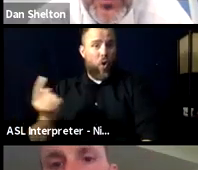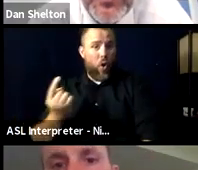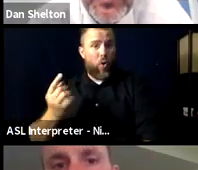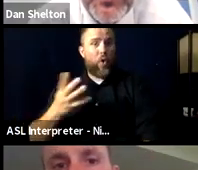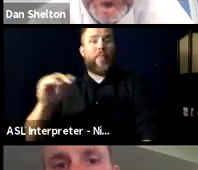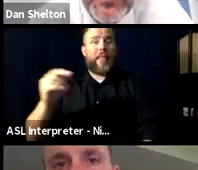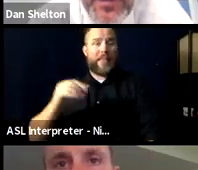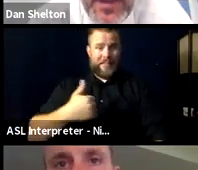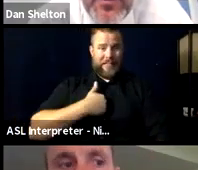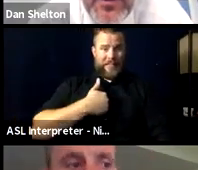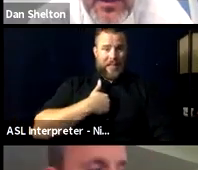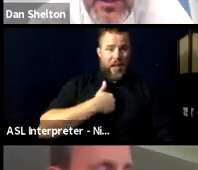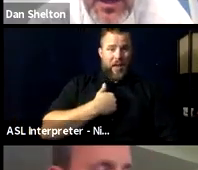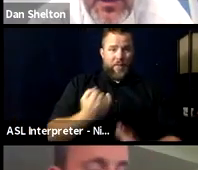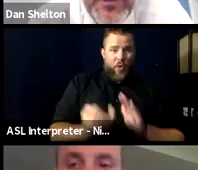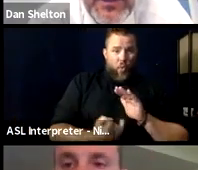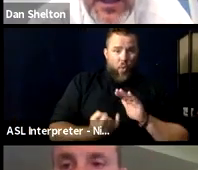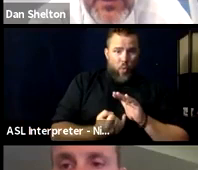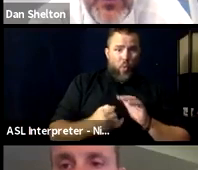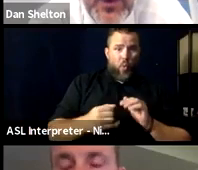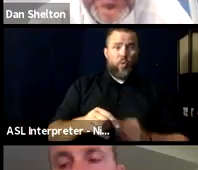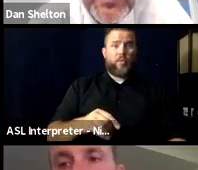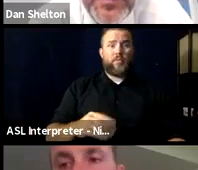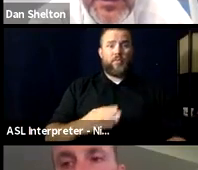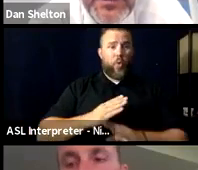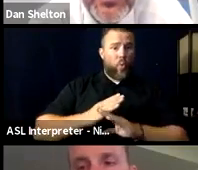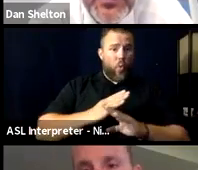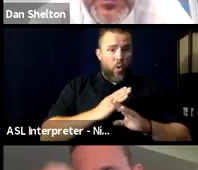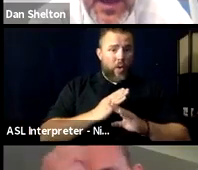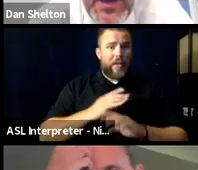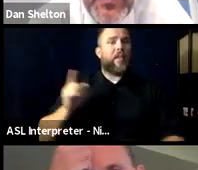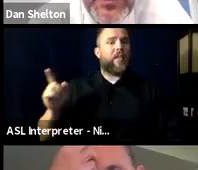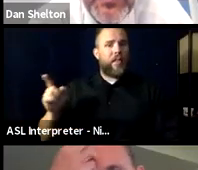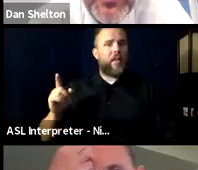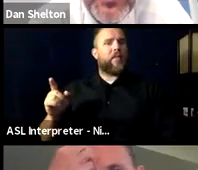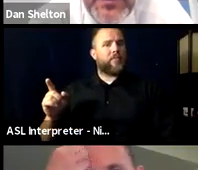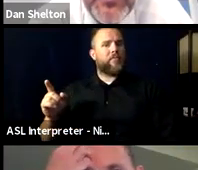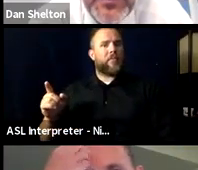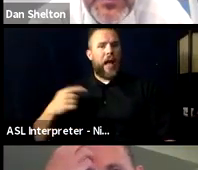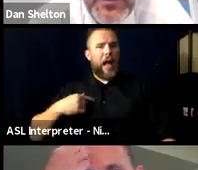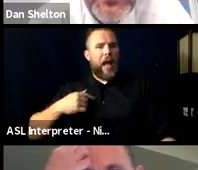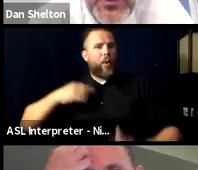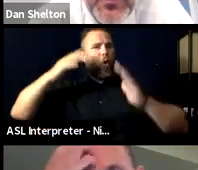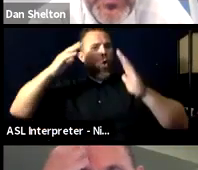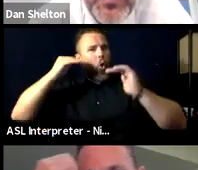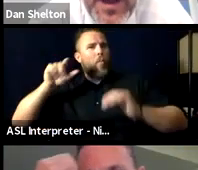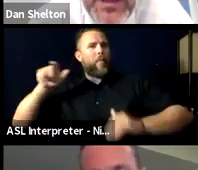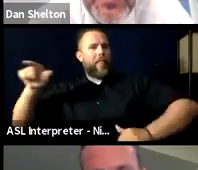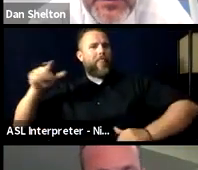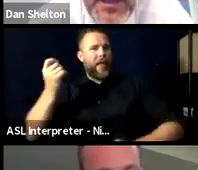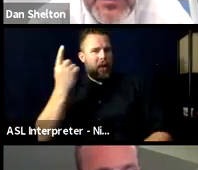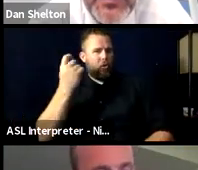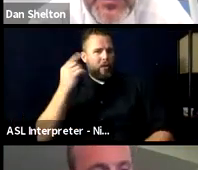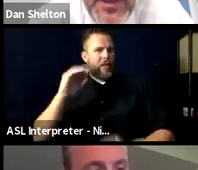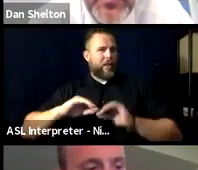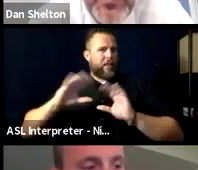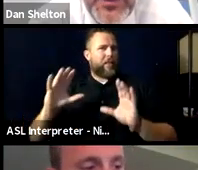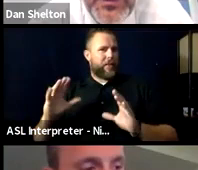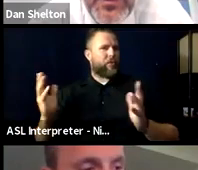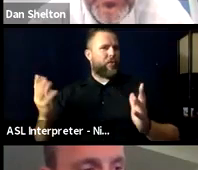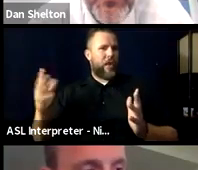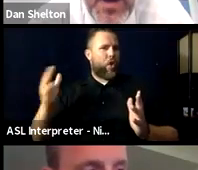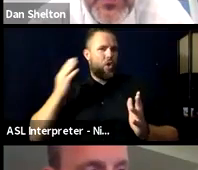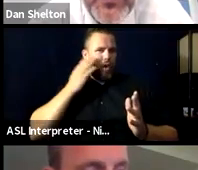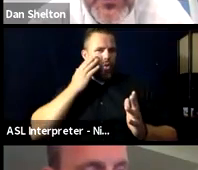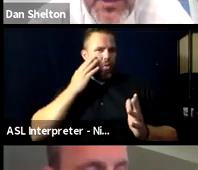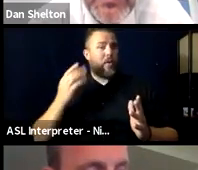self-quarantined of all individuals, as they are very loud voices in the need to do that and the need for safety. So it would be my expectation that they would